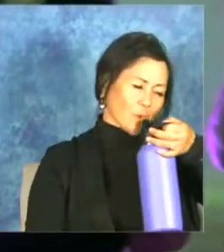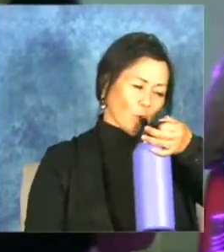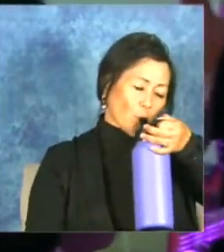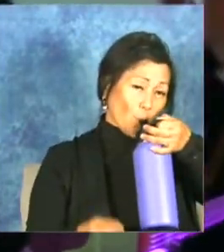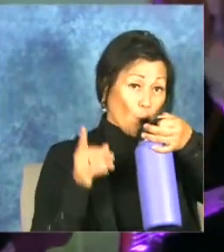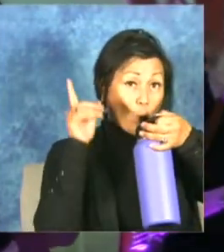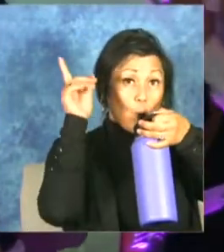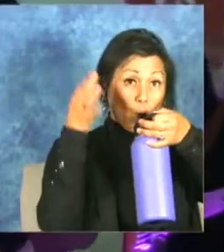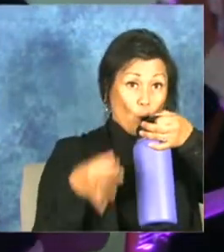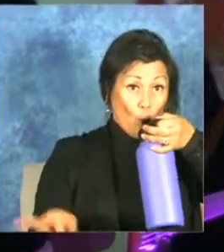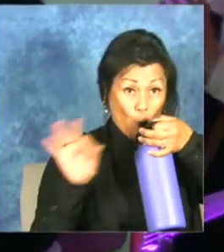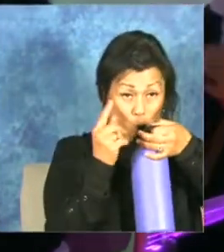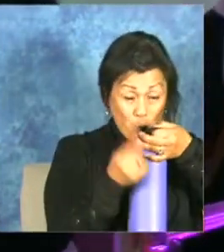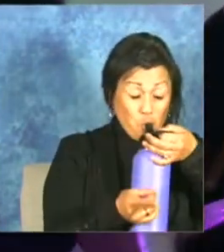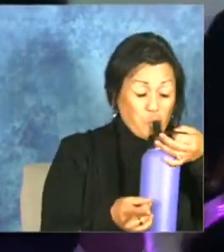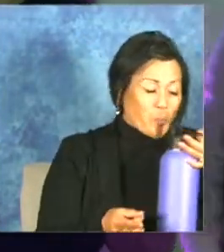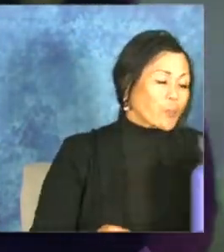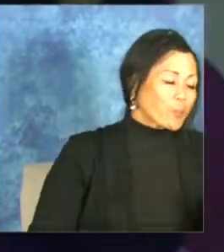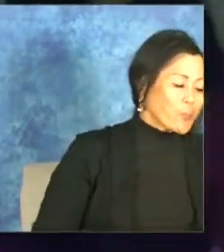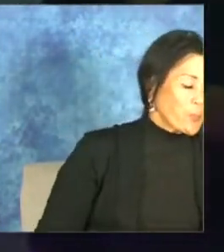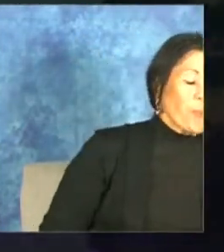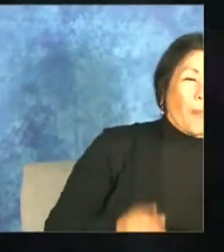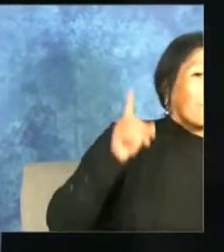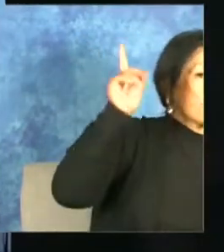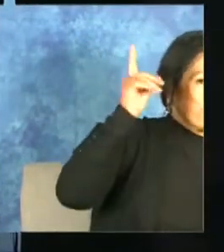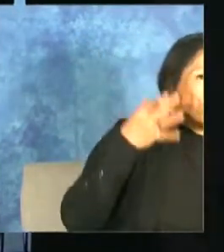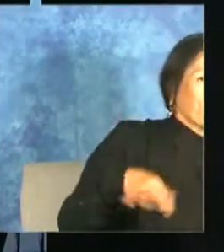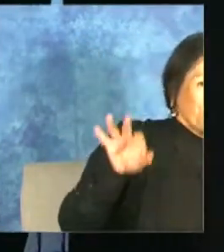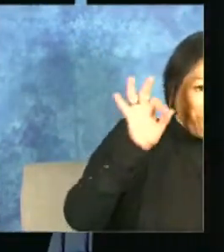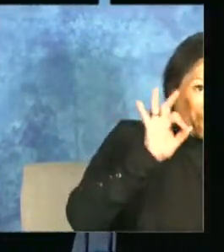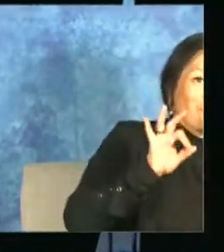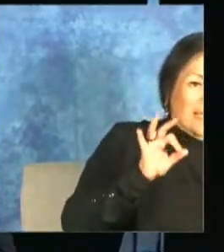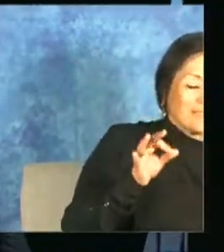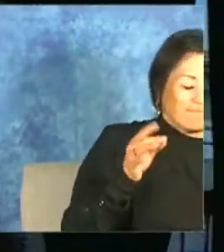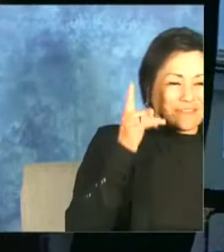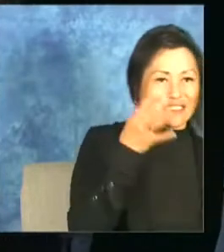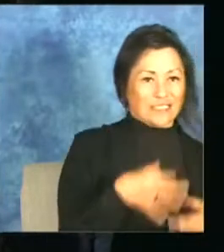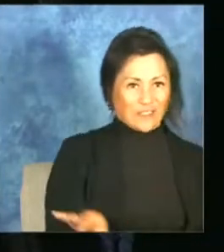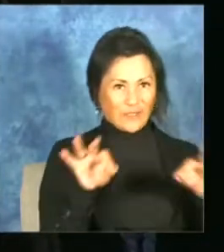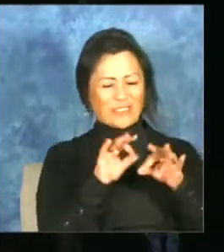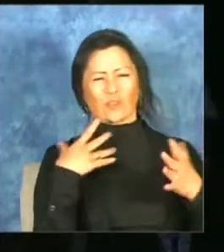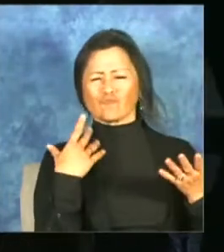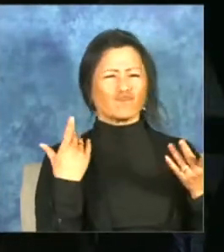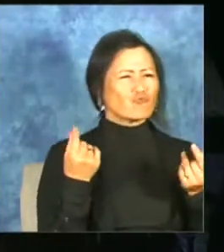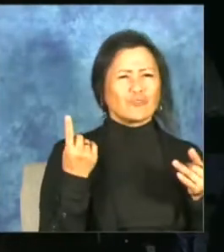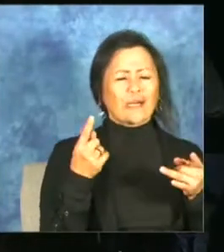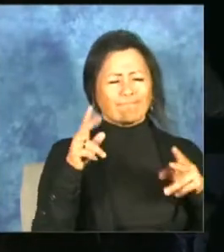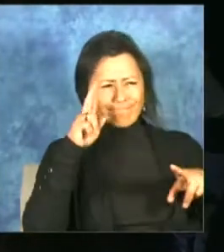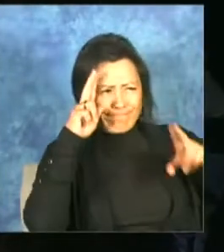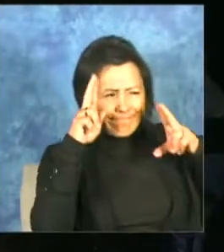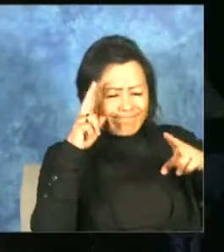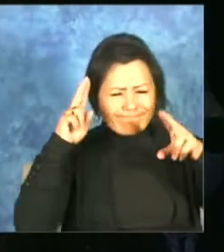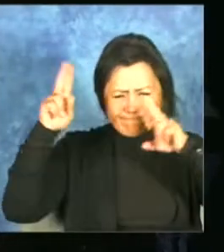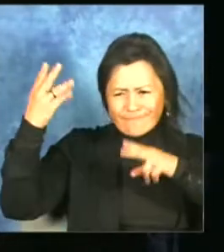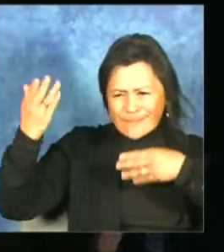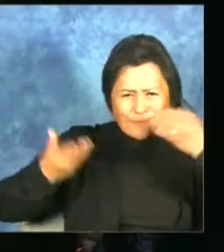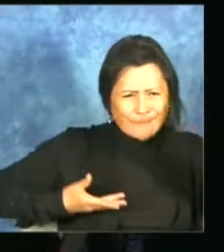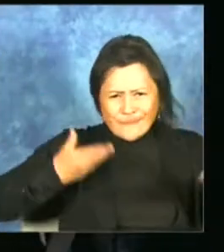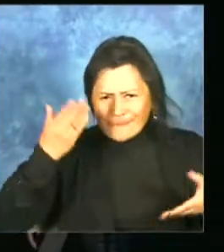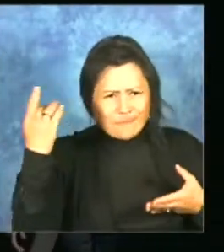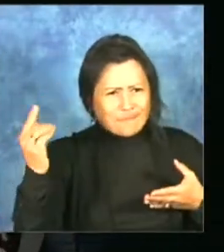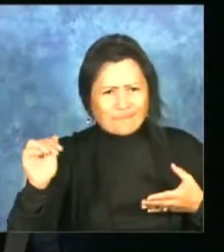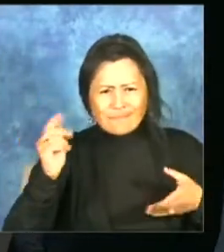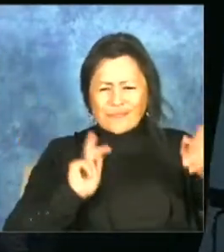He's worthy, amen, church? He's worthy. Why don't you turn to somebody today and just make them feel